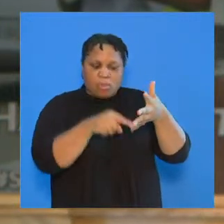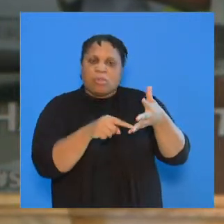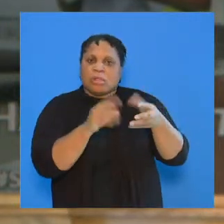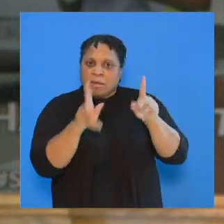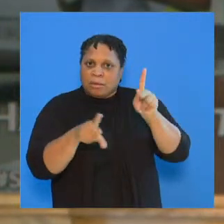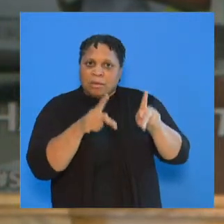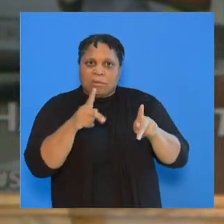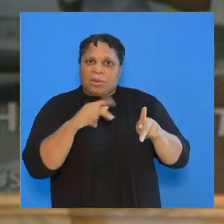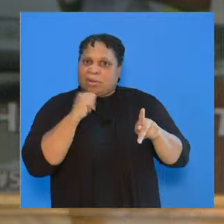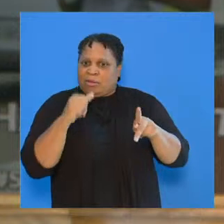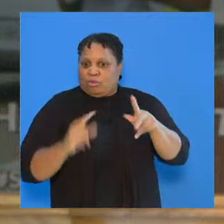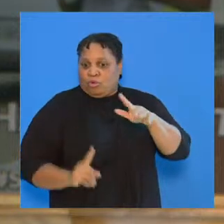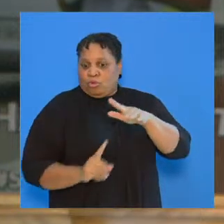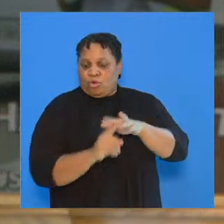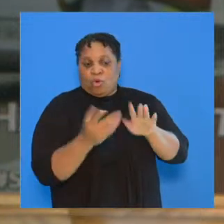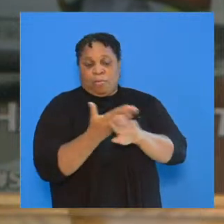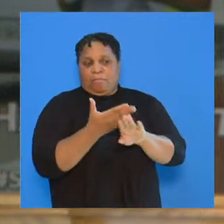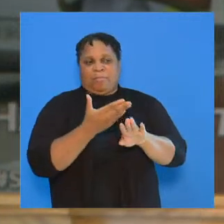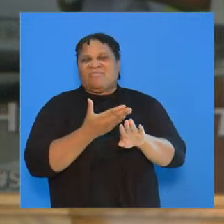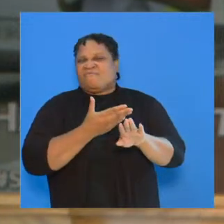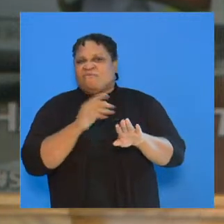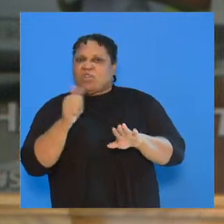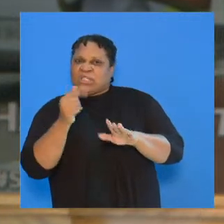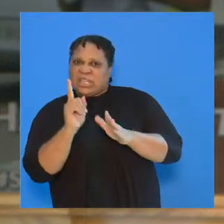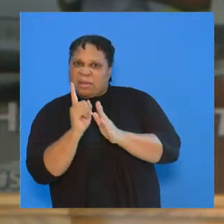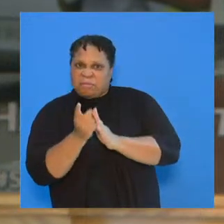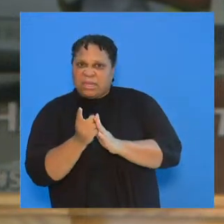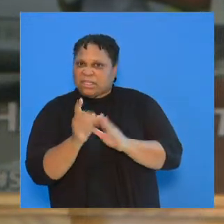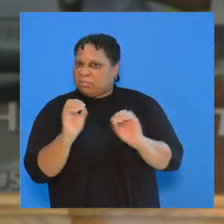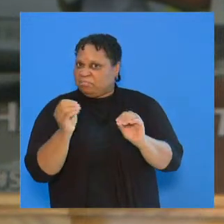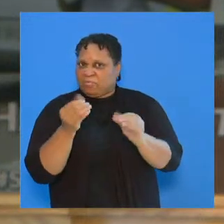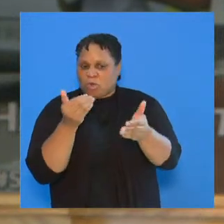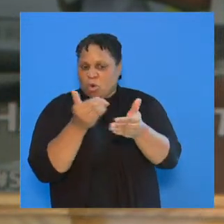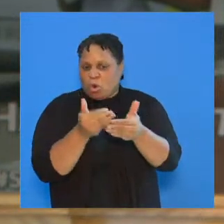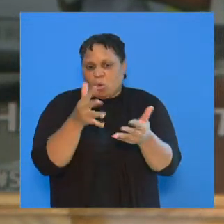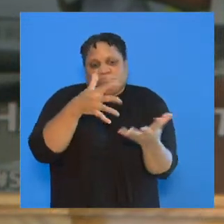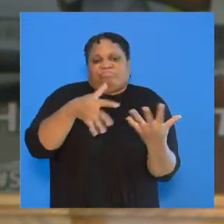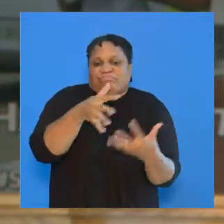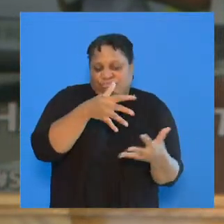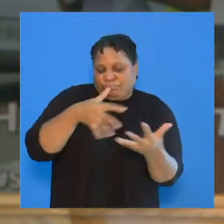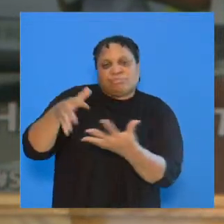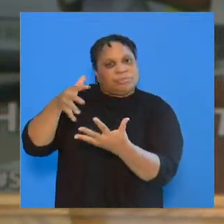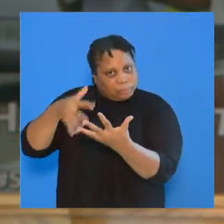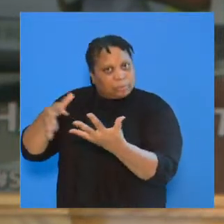arrive more than 10 minutes prior to class, and no close contact socializing